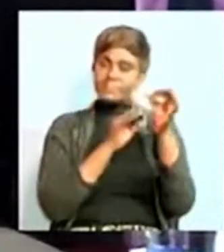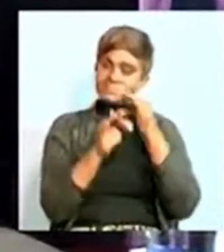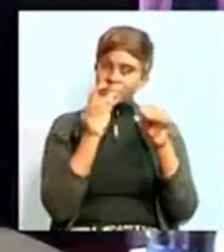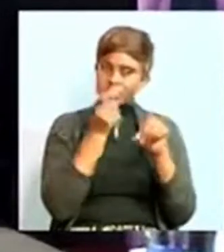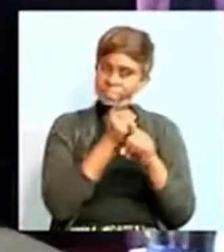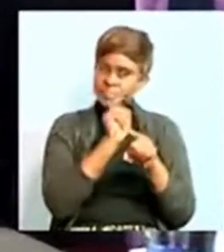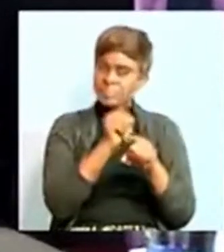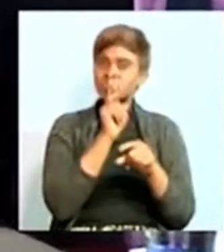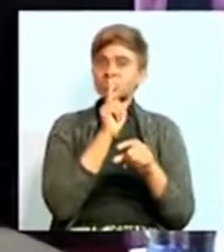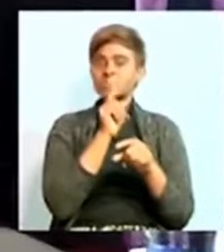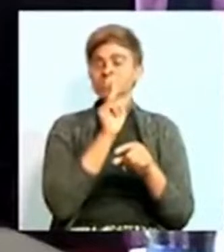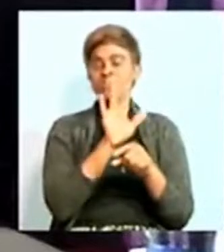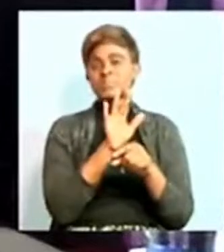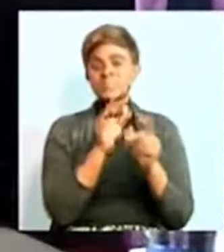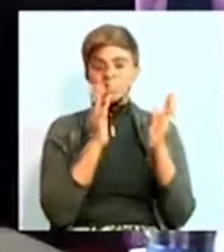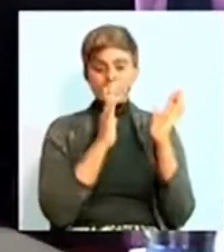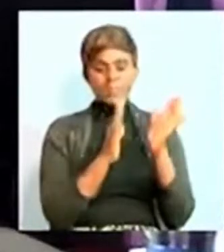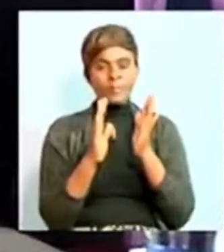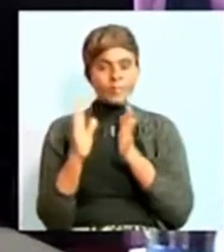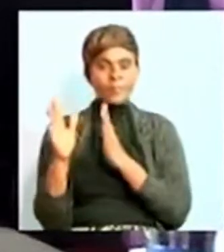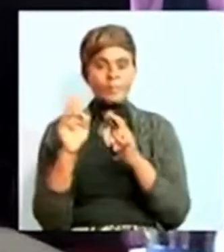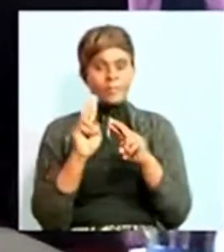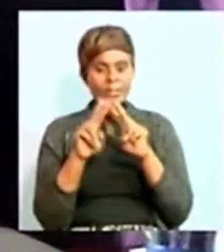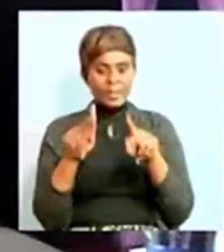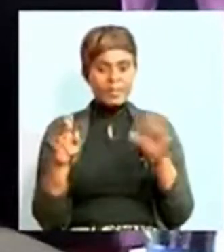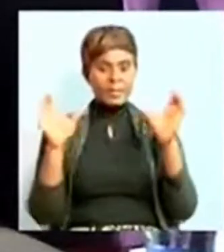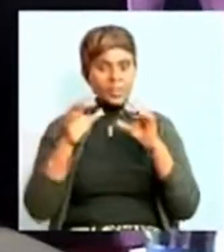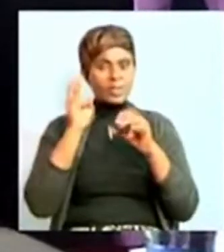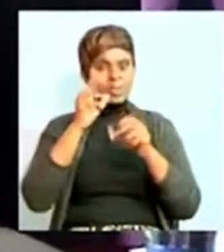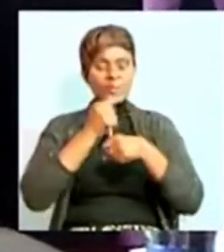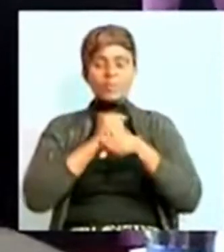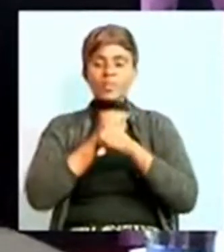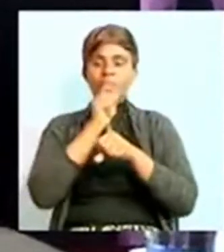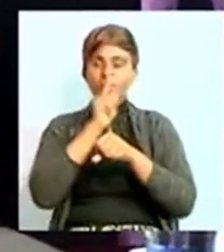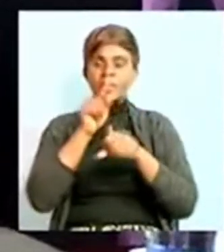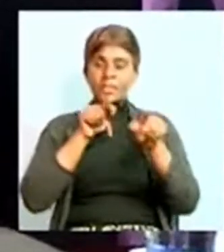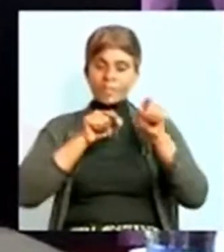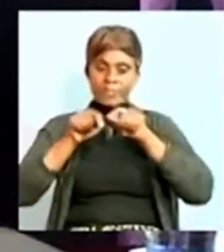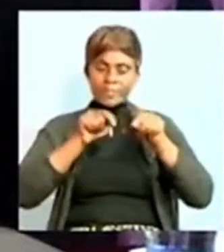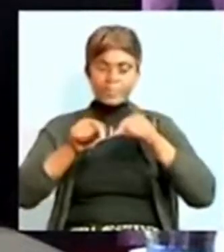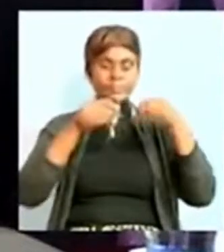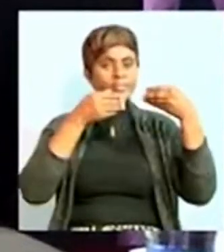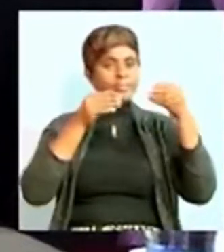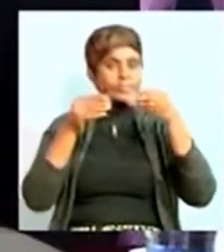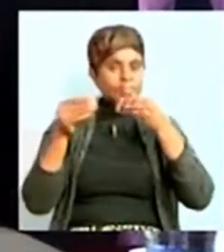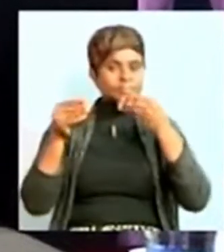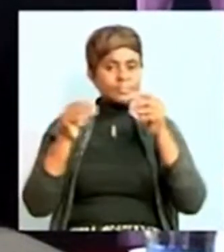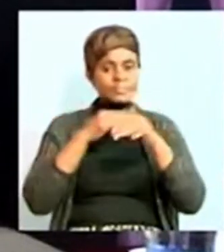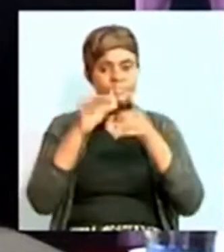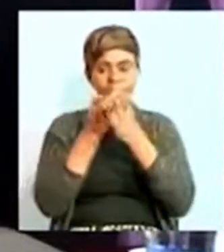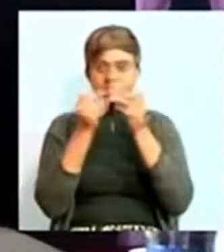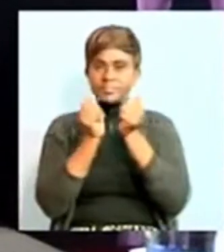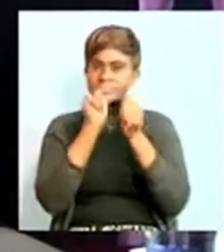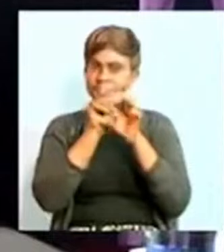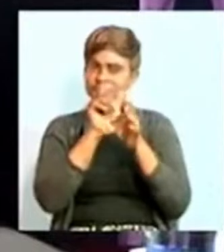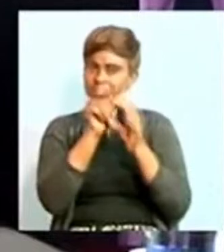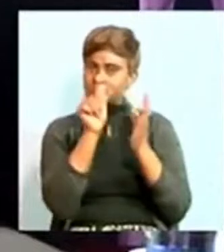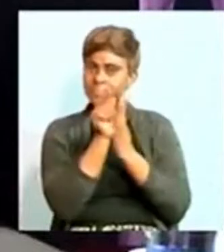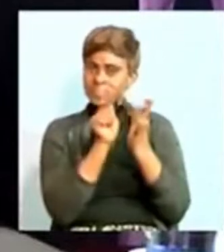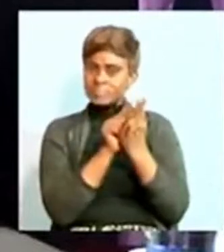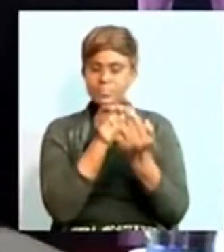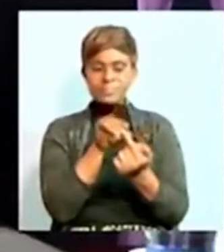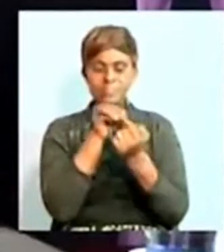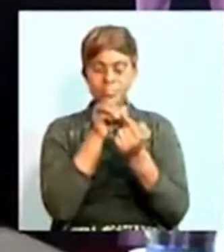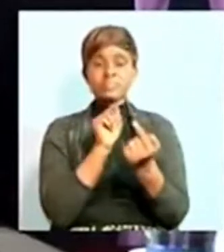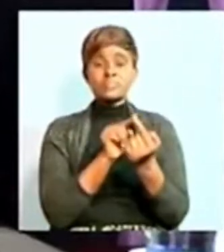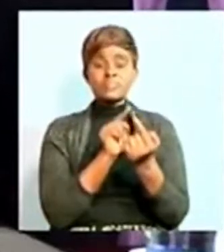fact. The remedial measures, council will ensure the control of markets are within the provision of the law,